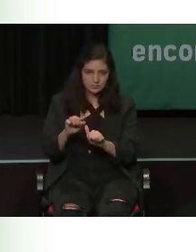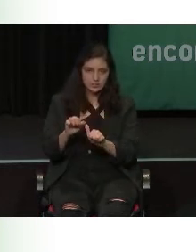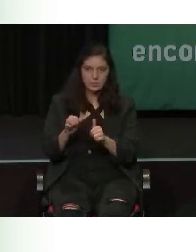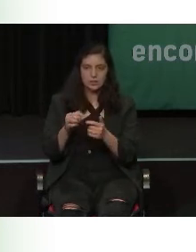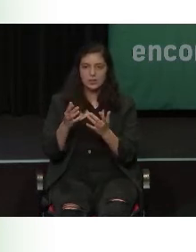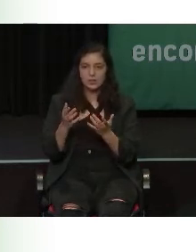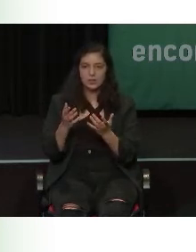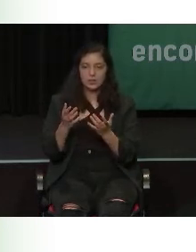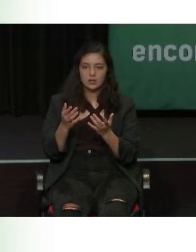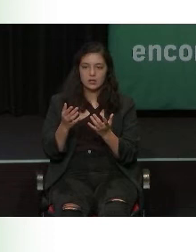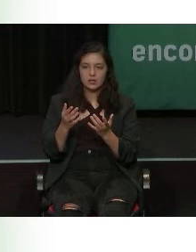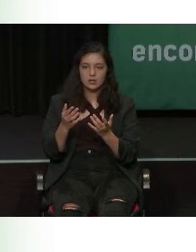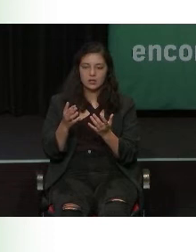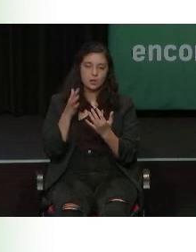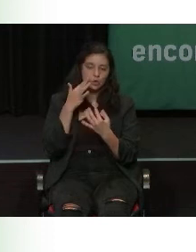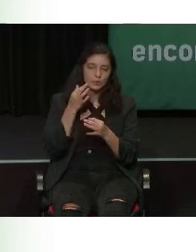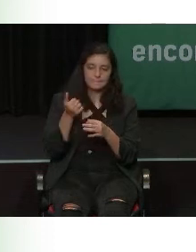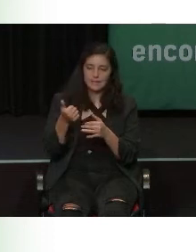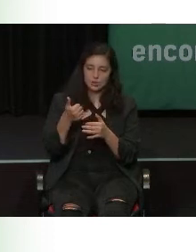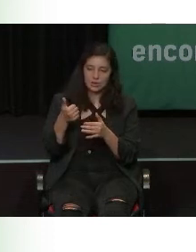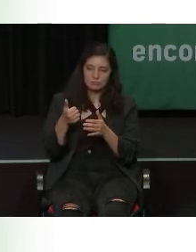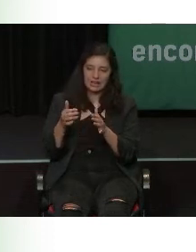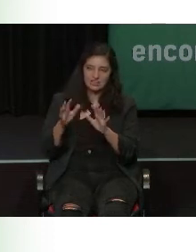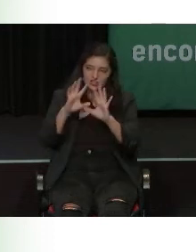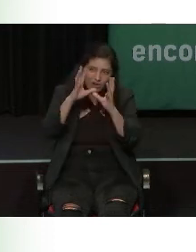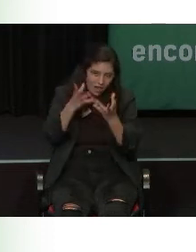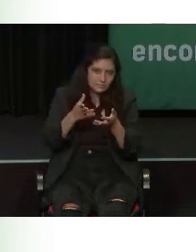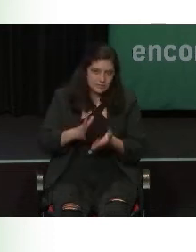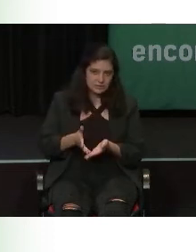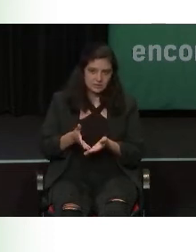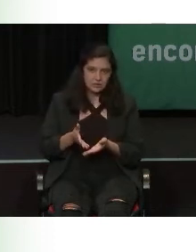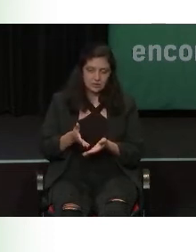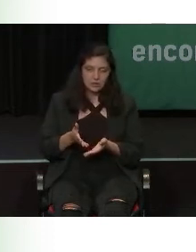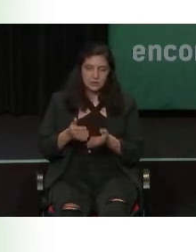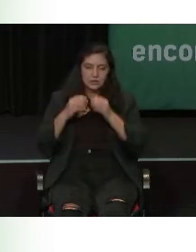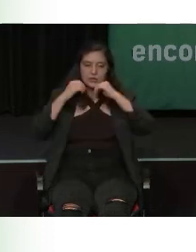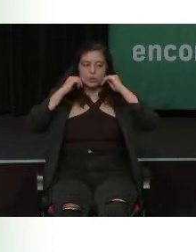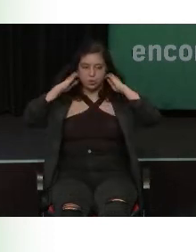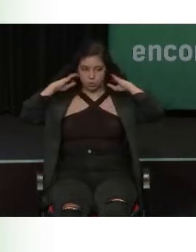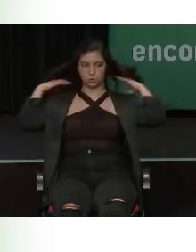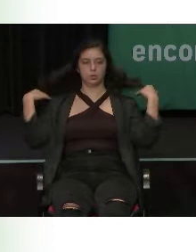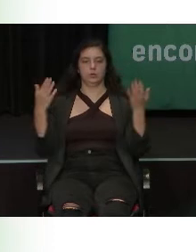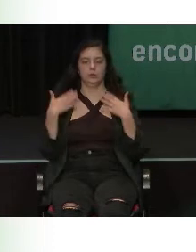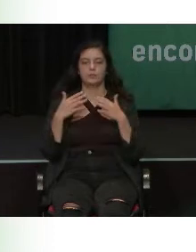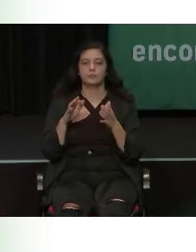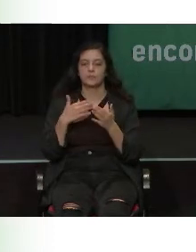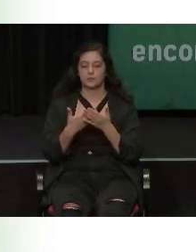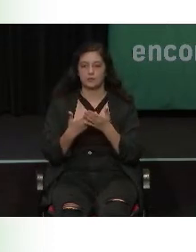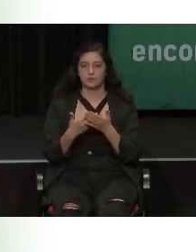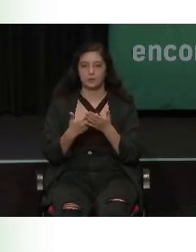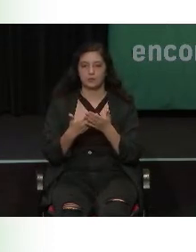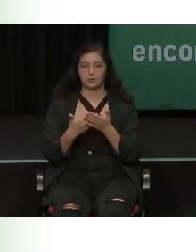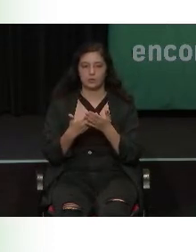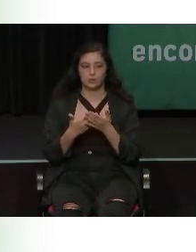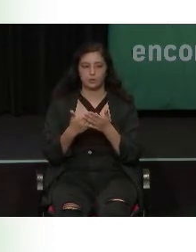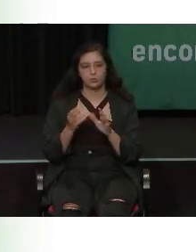actually the underlying biology in general. Let me give you a couple of very